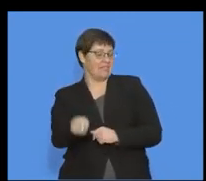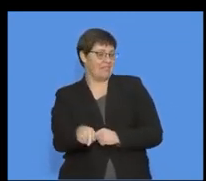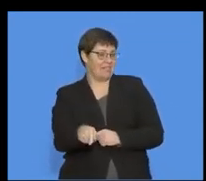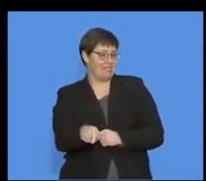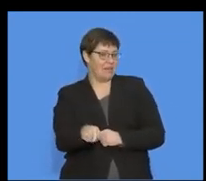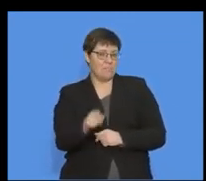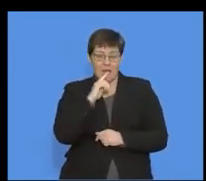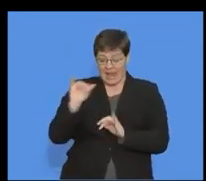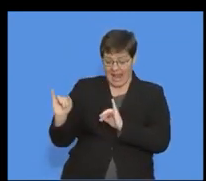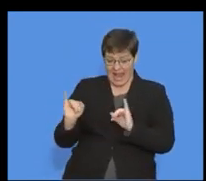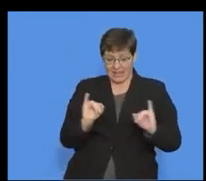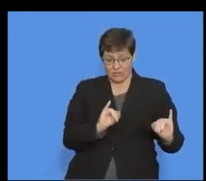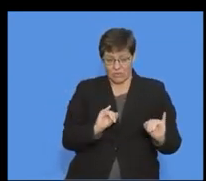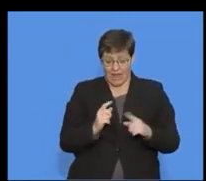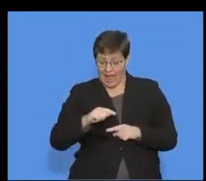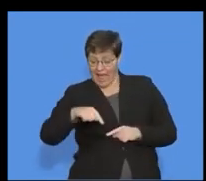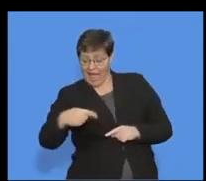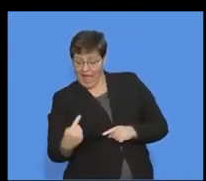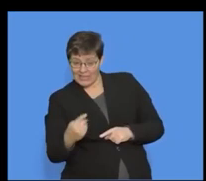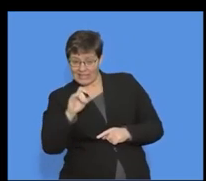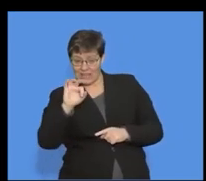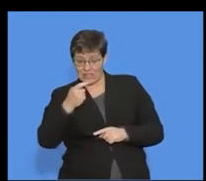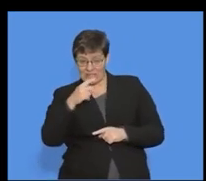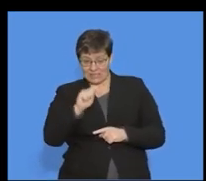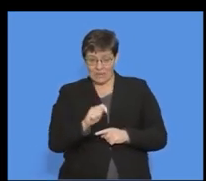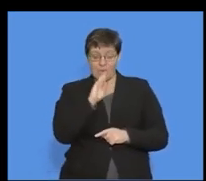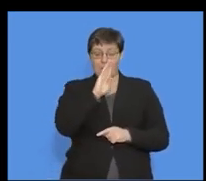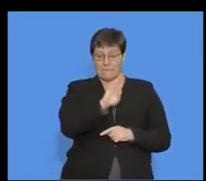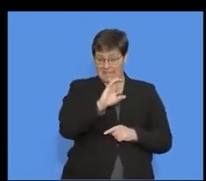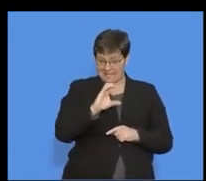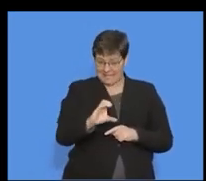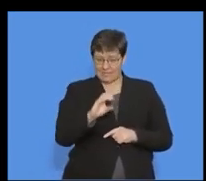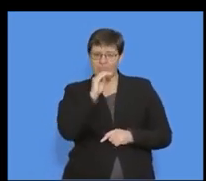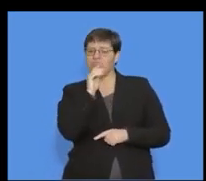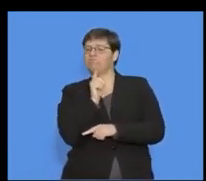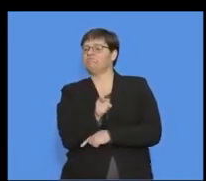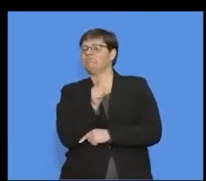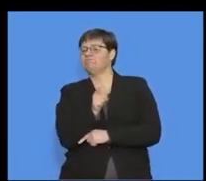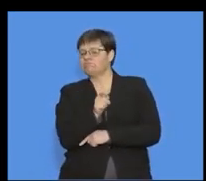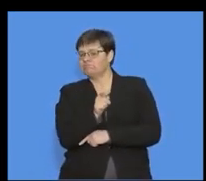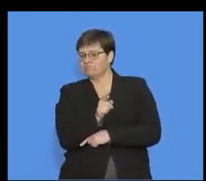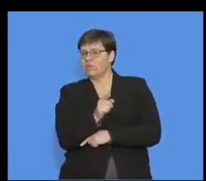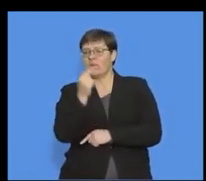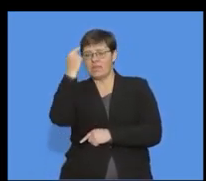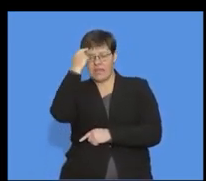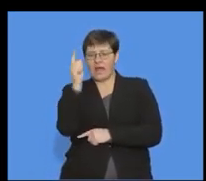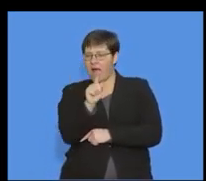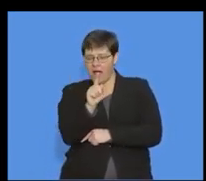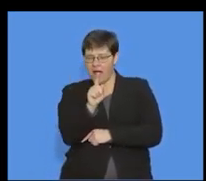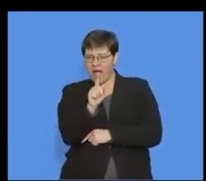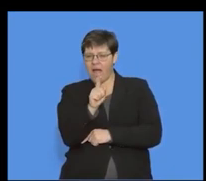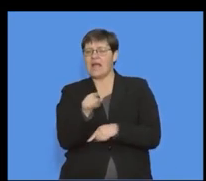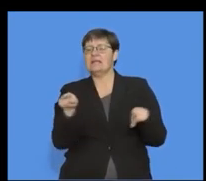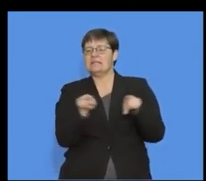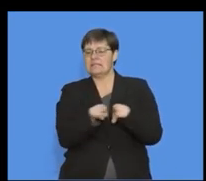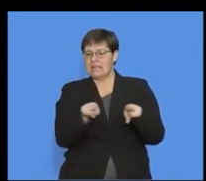soon as they introduce another tangent, which is BC, it means that now we can think about tangents from